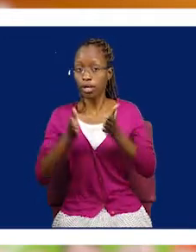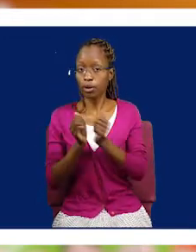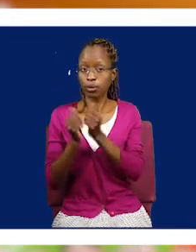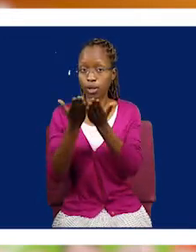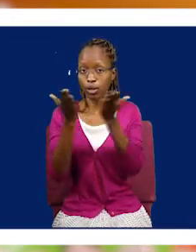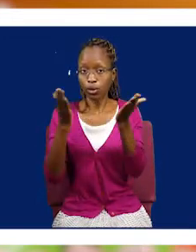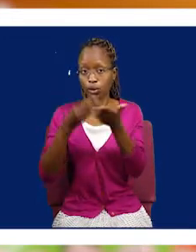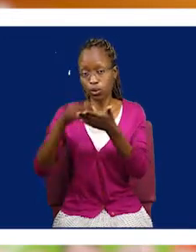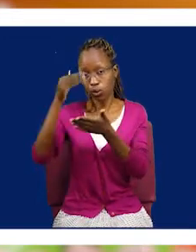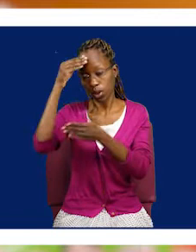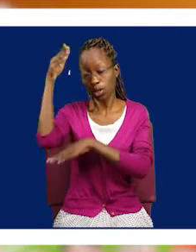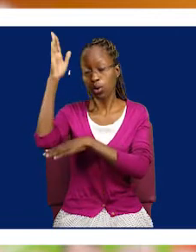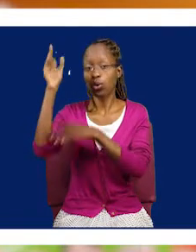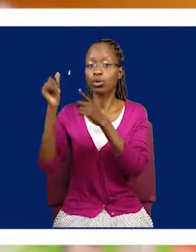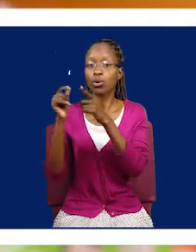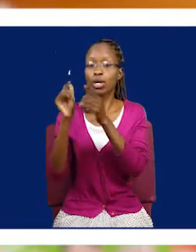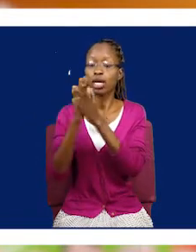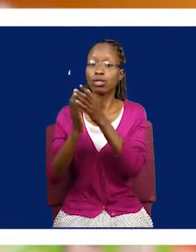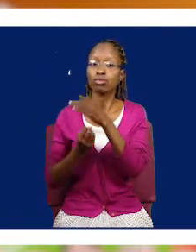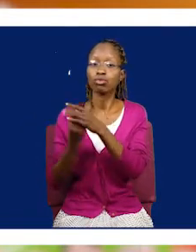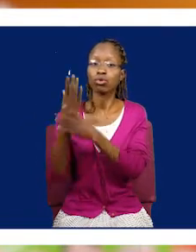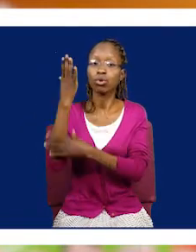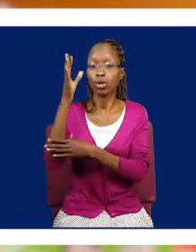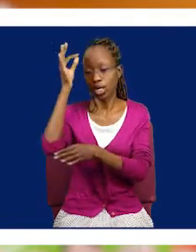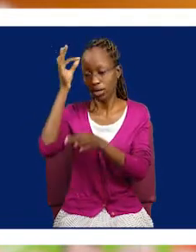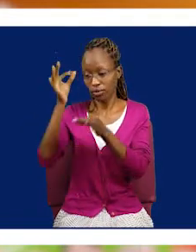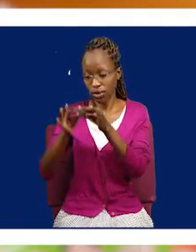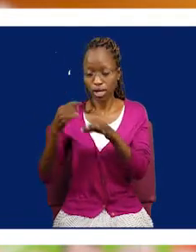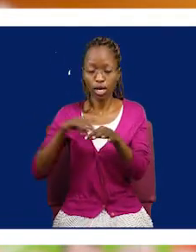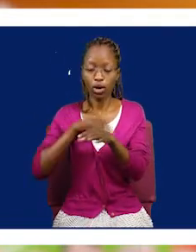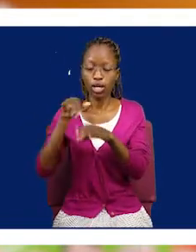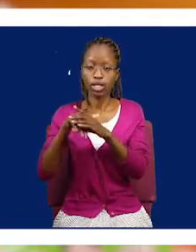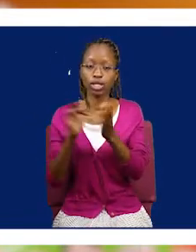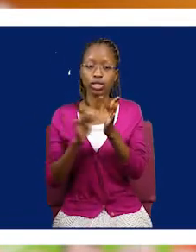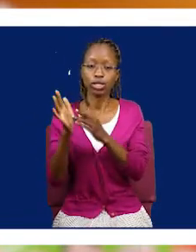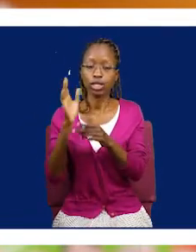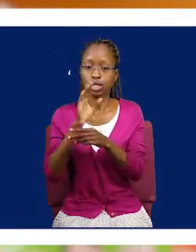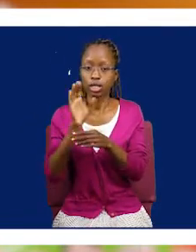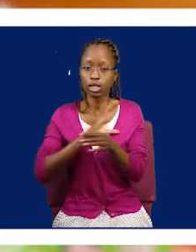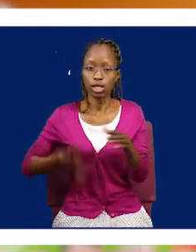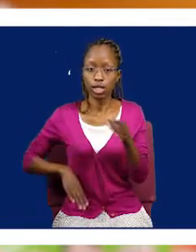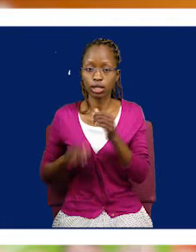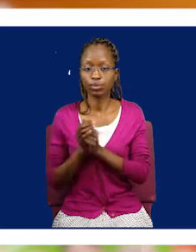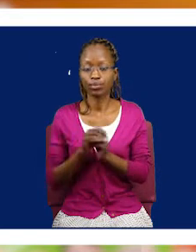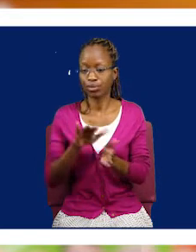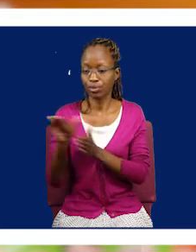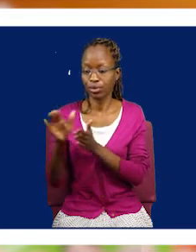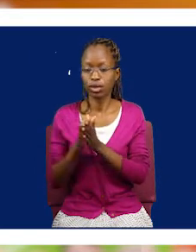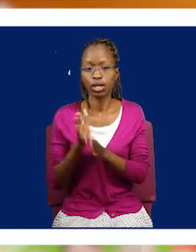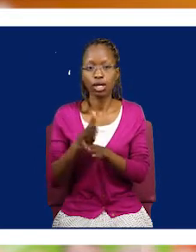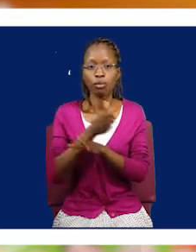you to learn the Word of God and to grow in our faith in Jesus Christ.